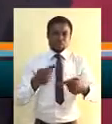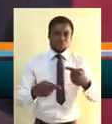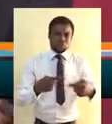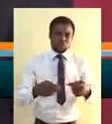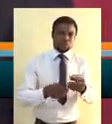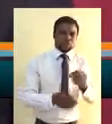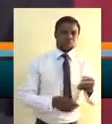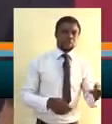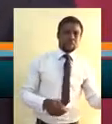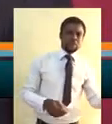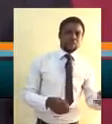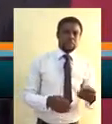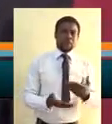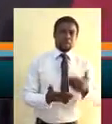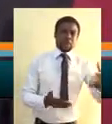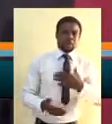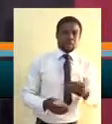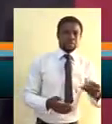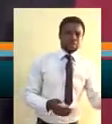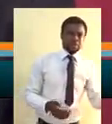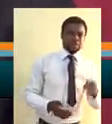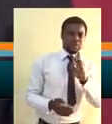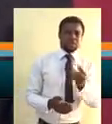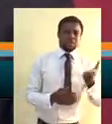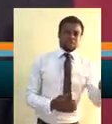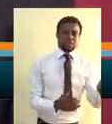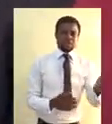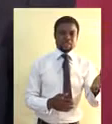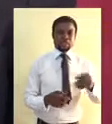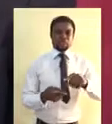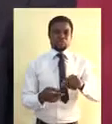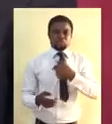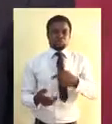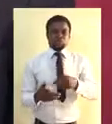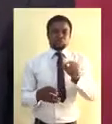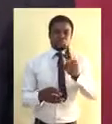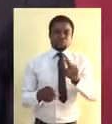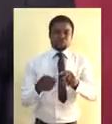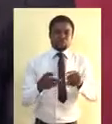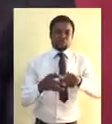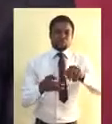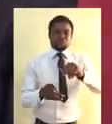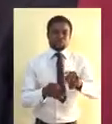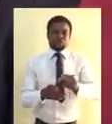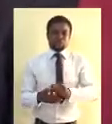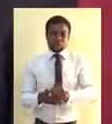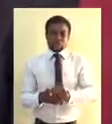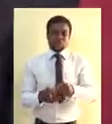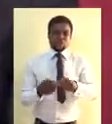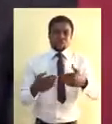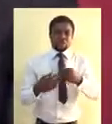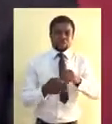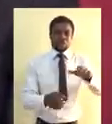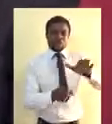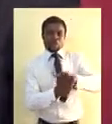So we're using this complete package to train kids to have a kind of complete